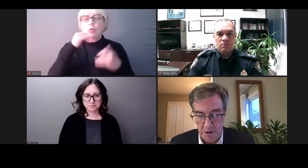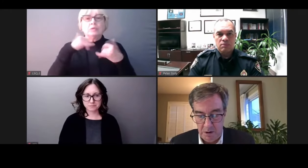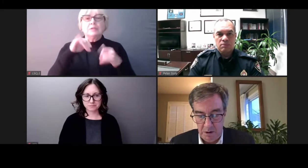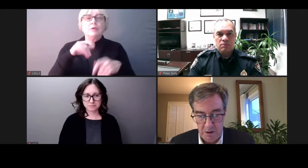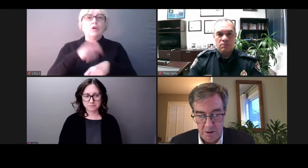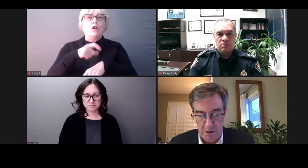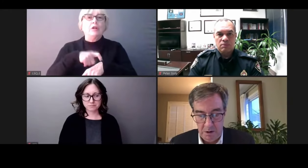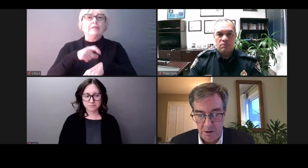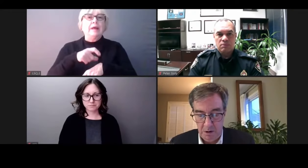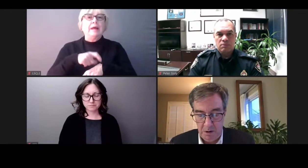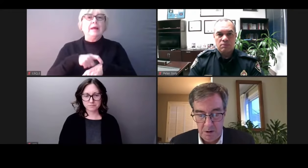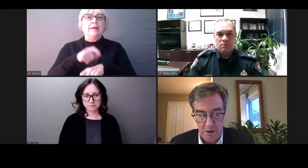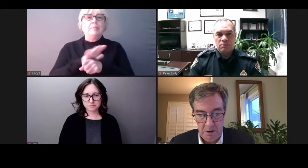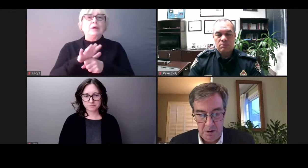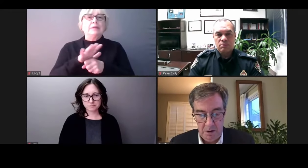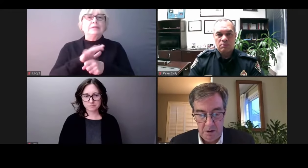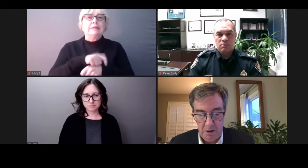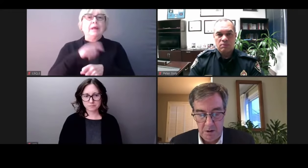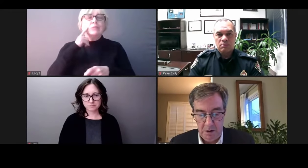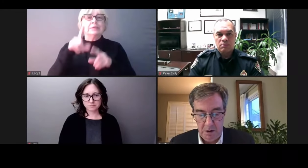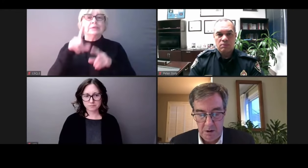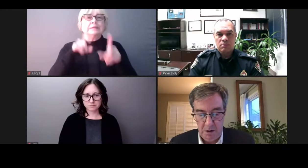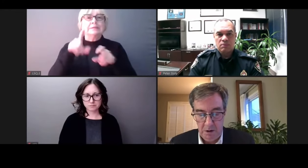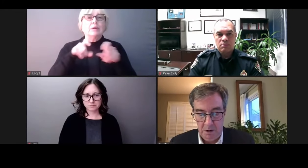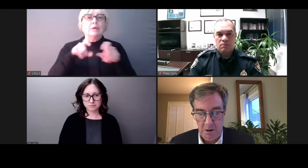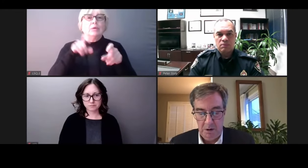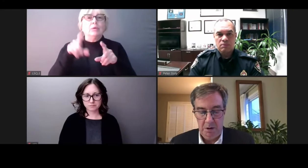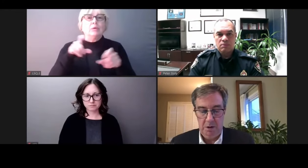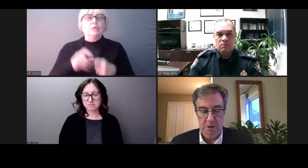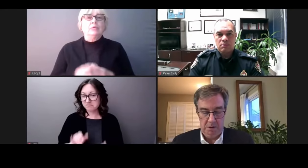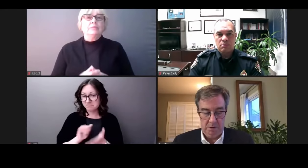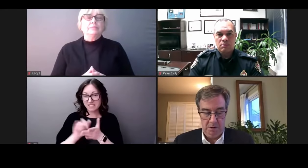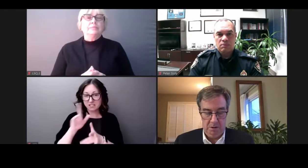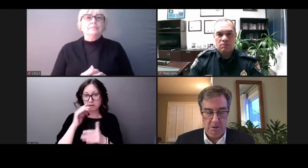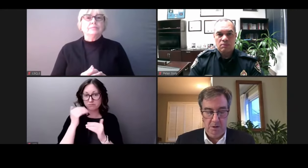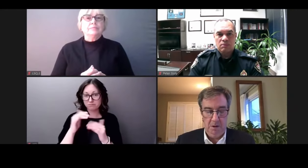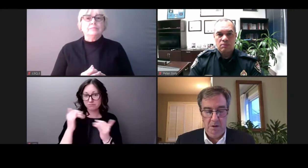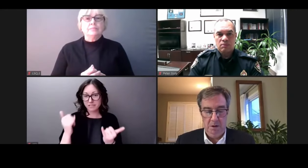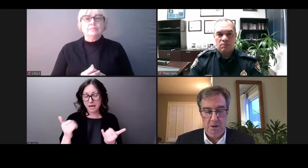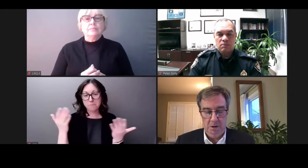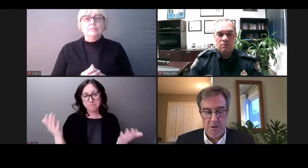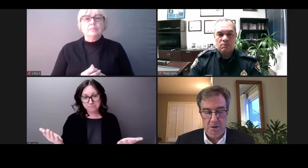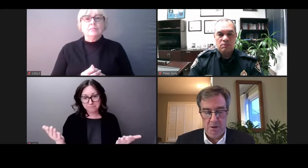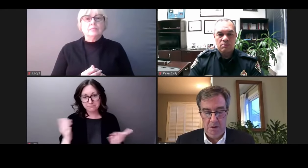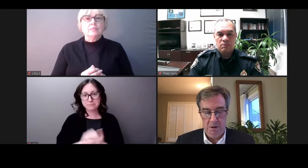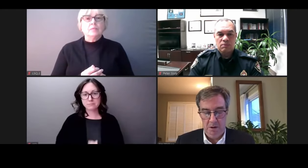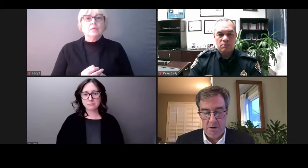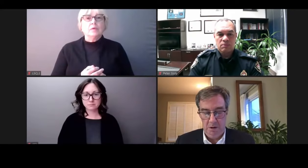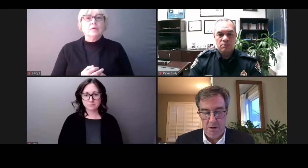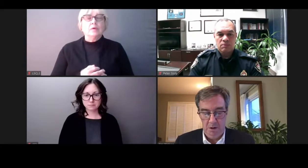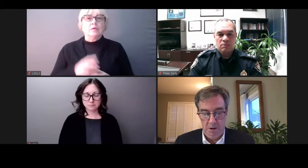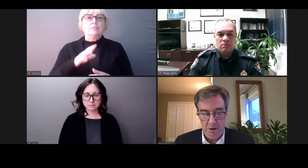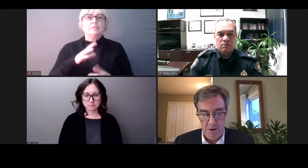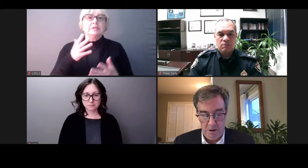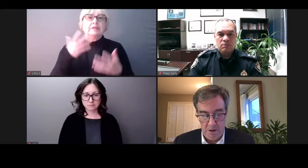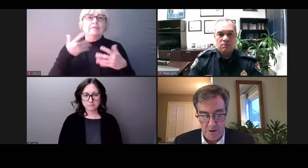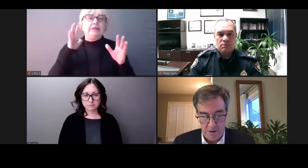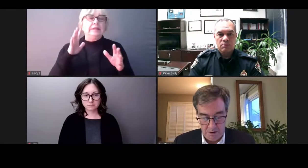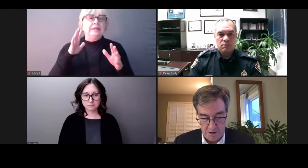poser vos questions. This concludes the time we have. And so, cela conclut le point de presse pour aujourd'hui.